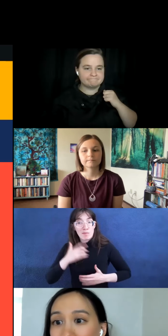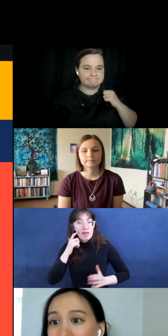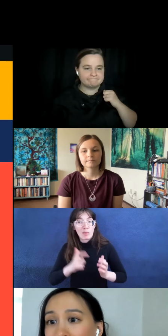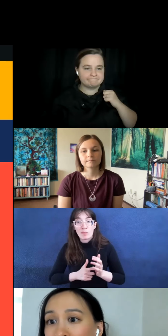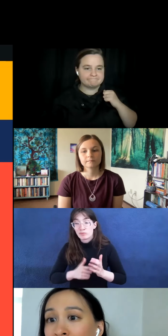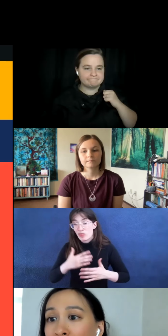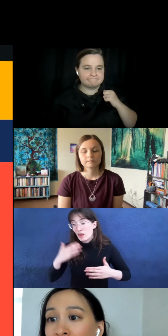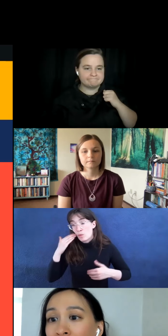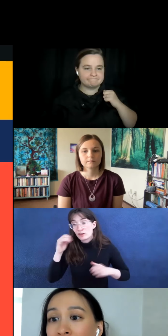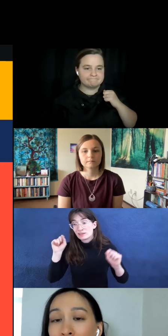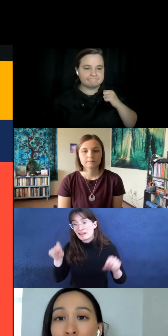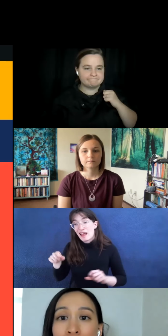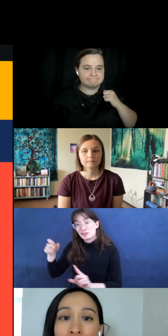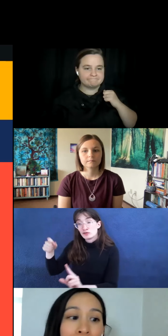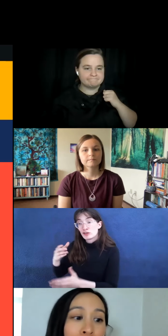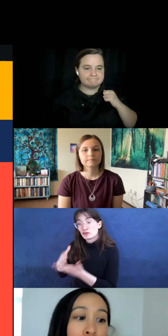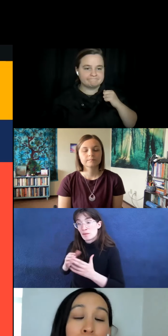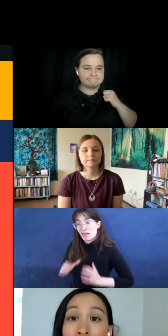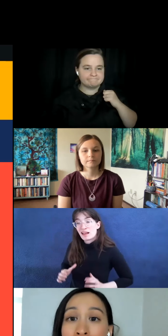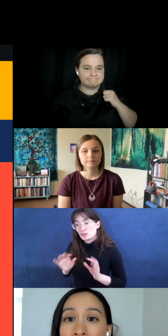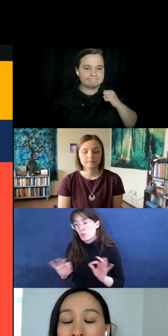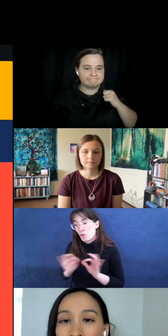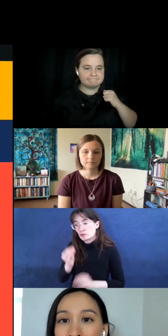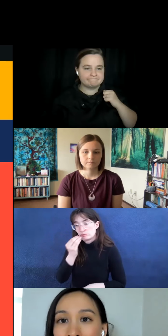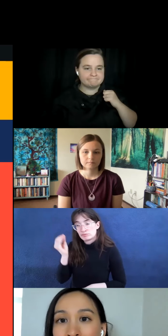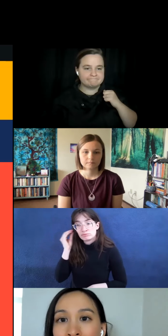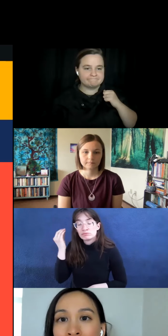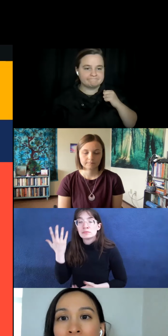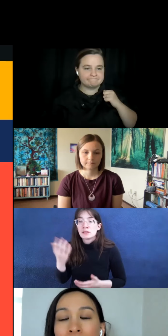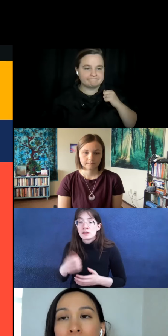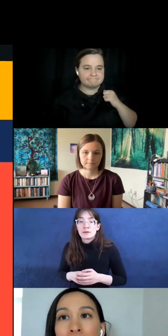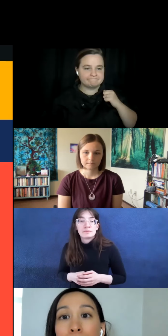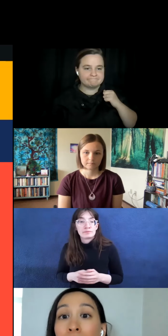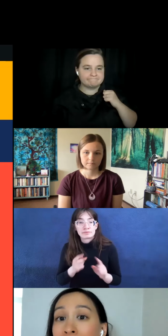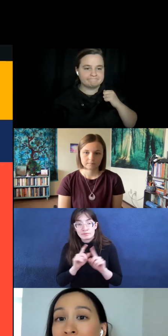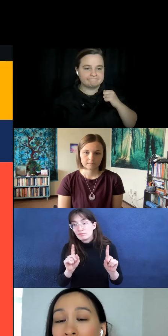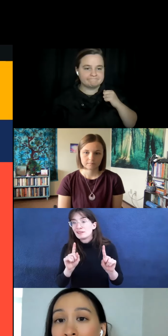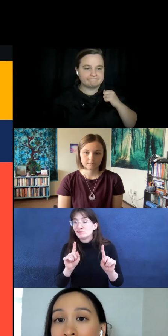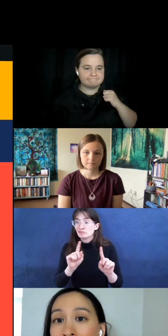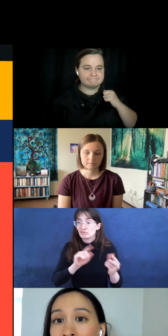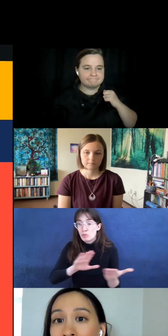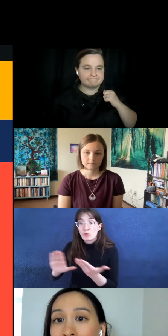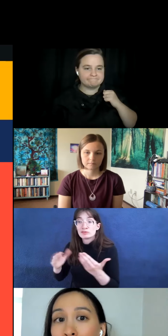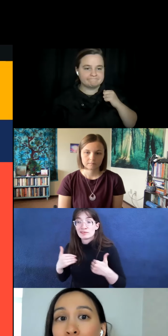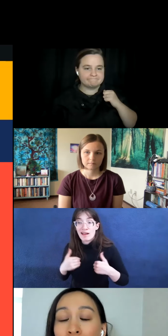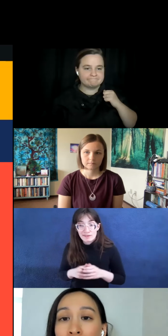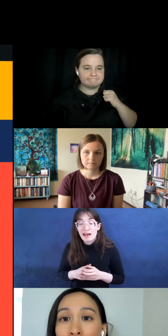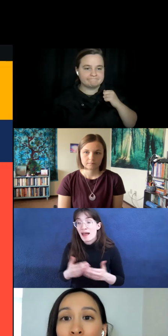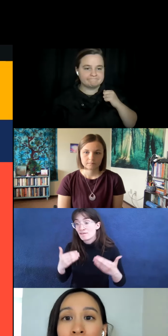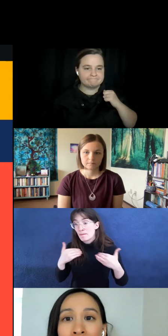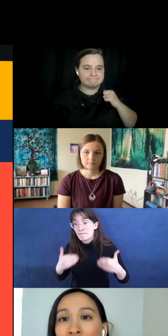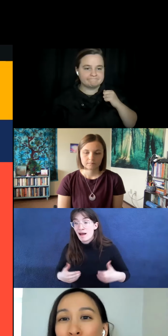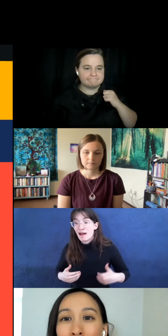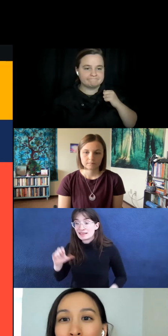something. So in terms of examples of how body sensing can be done, there are body scans that people can